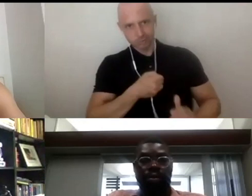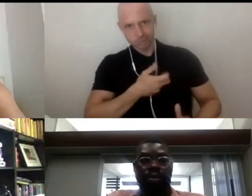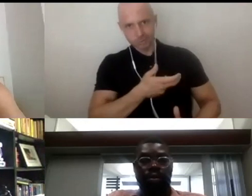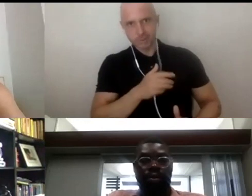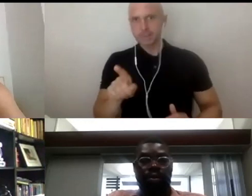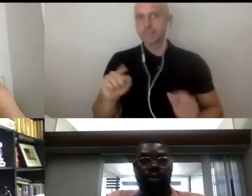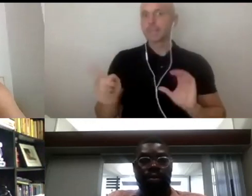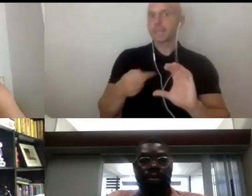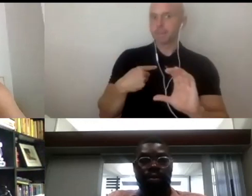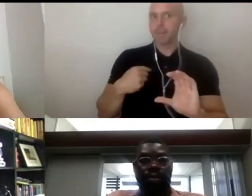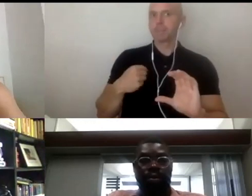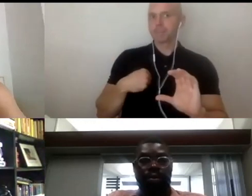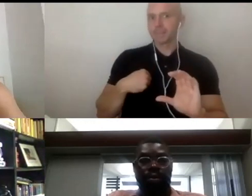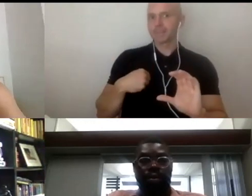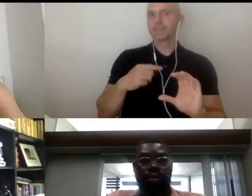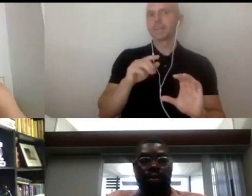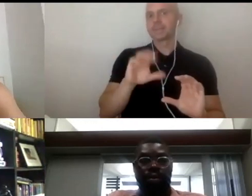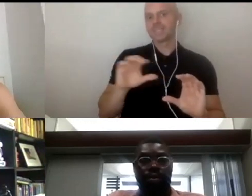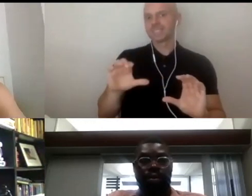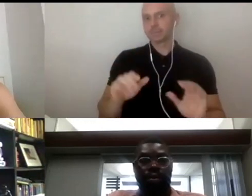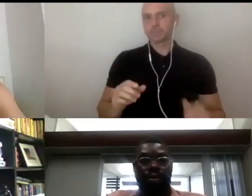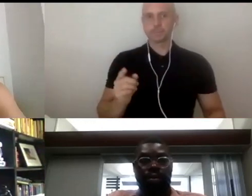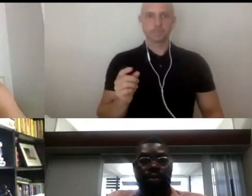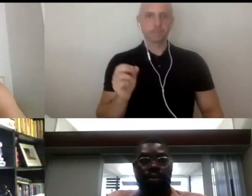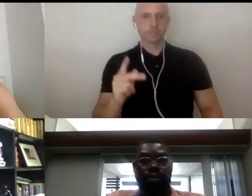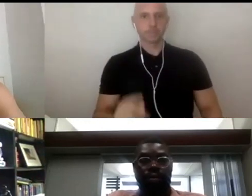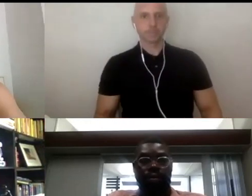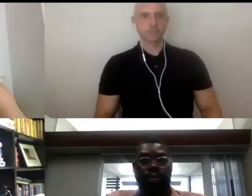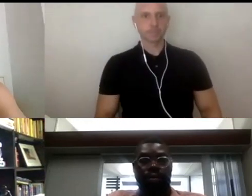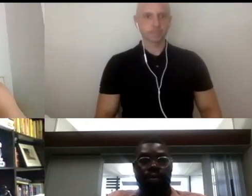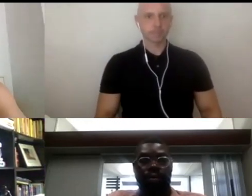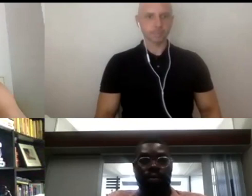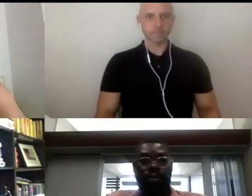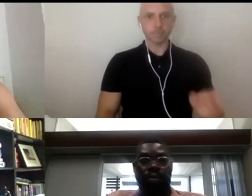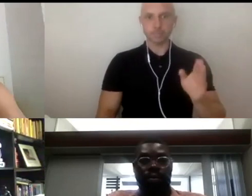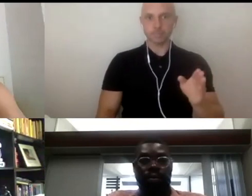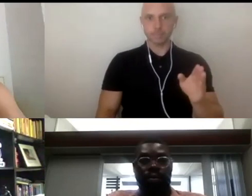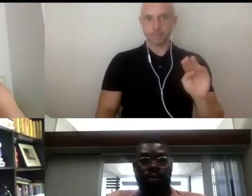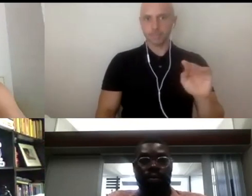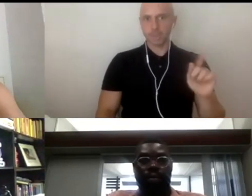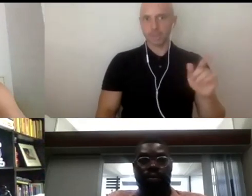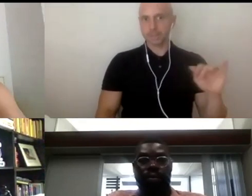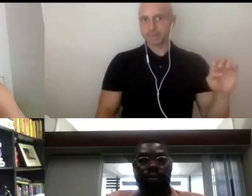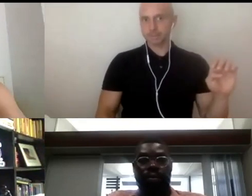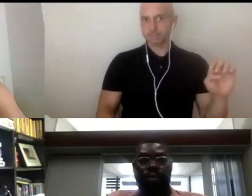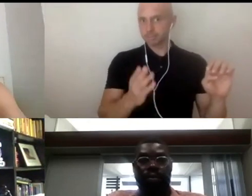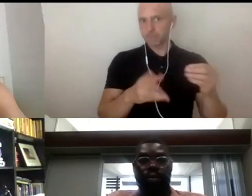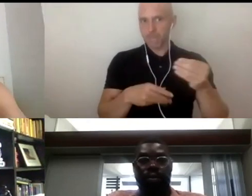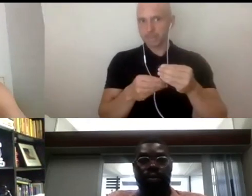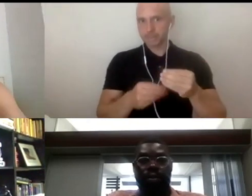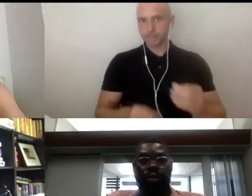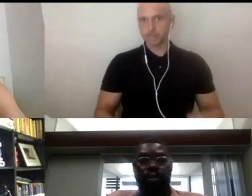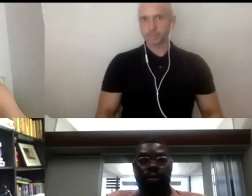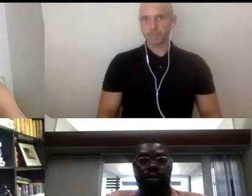email once you've talked to them. Will do, thank you. And Claire, did you have anything to add? No? Well, I